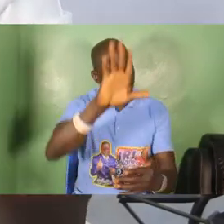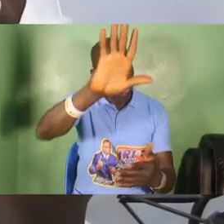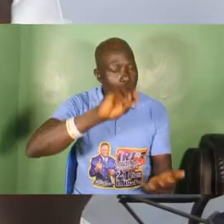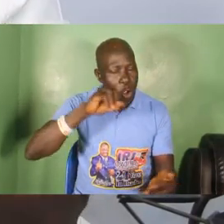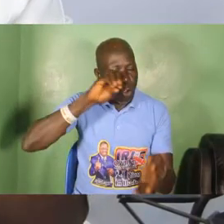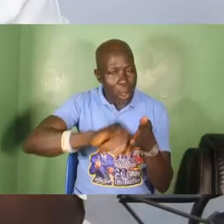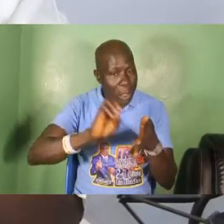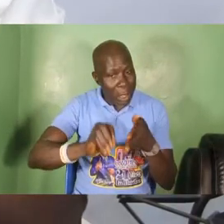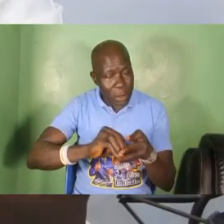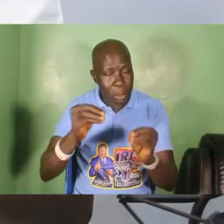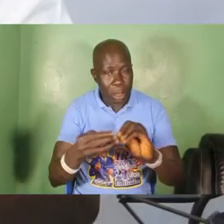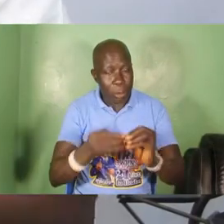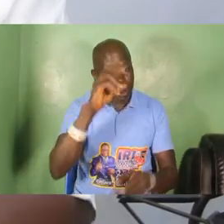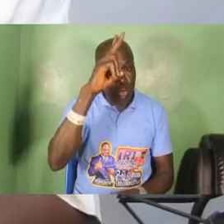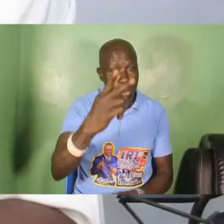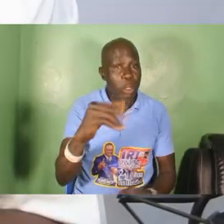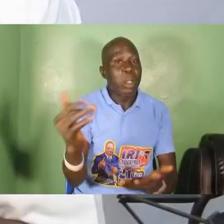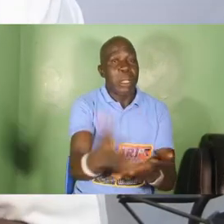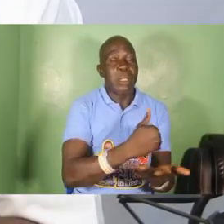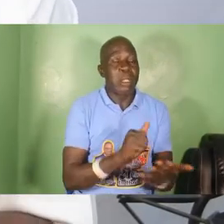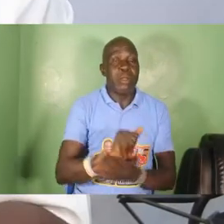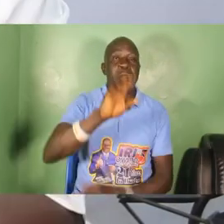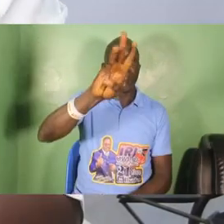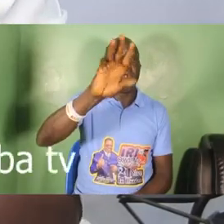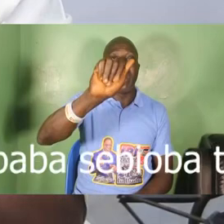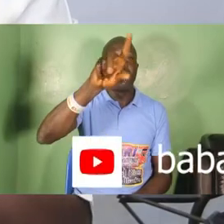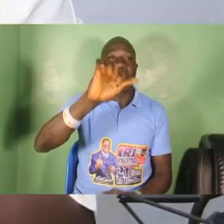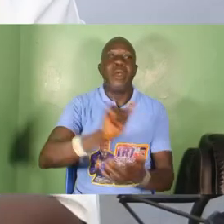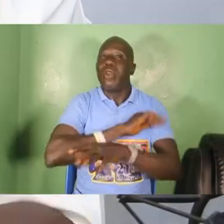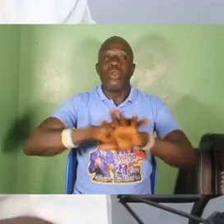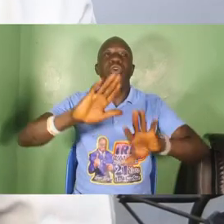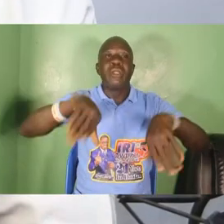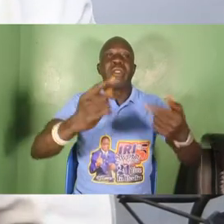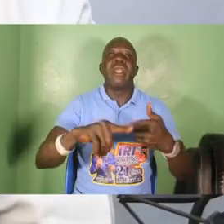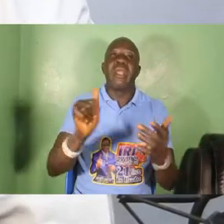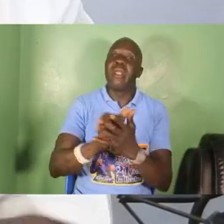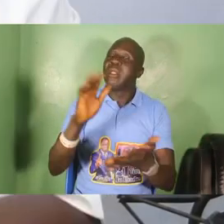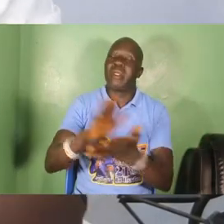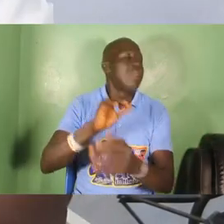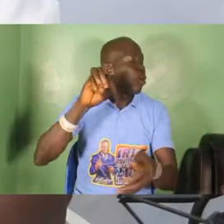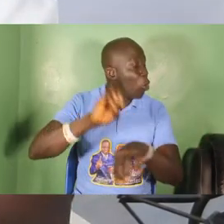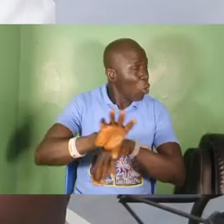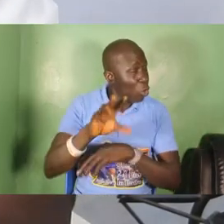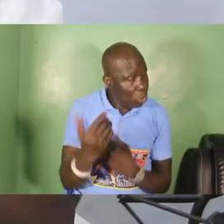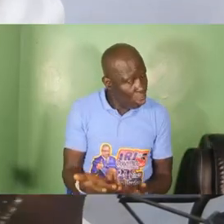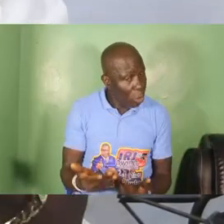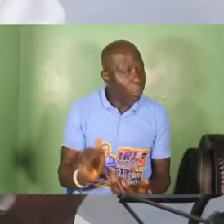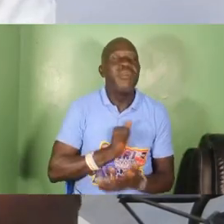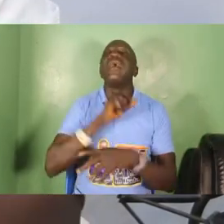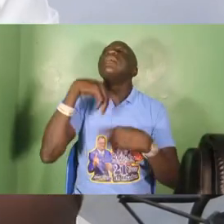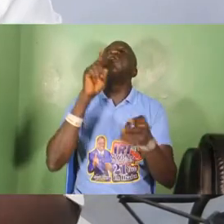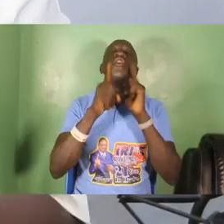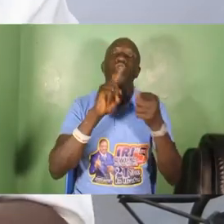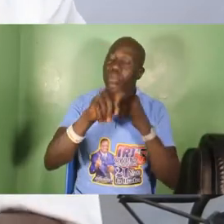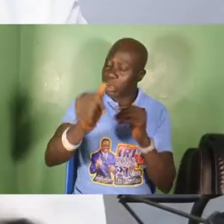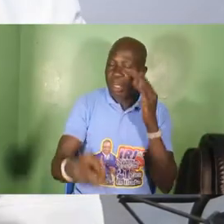the money number 2 second won le fi gba sub lo wo e ma fun won ni phone kankan won le pe back na tin pe